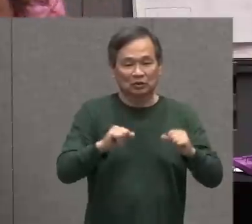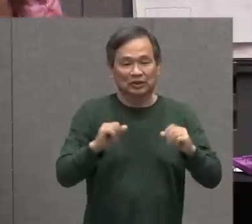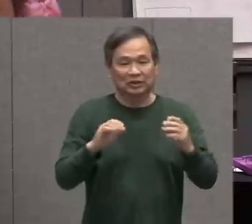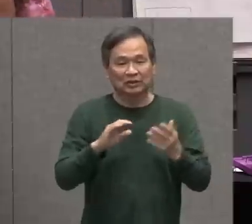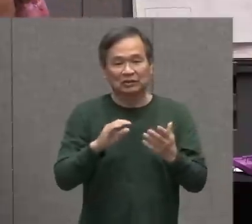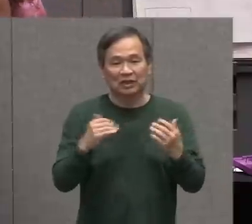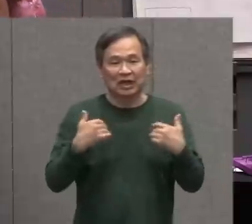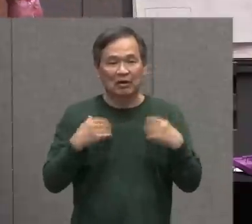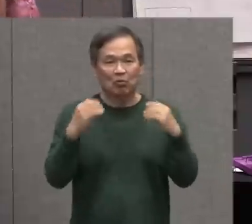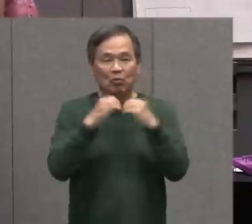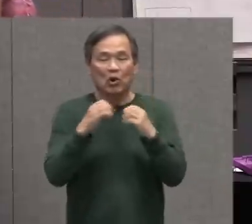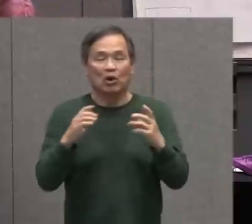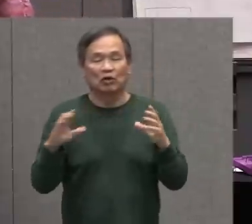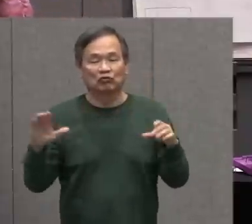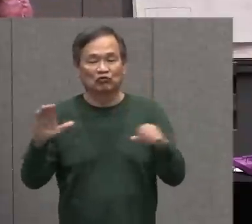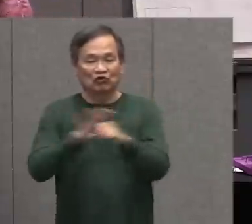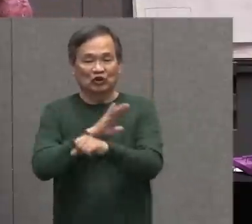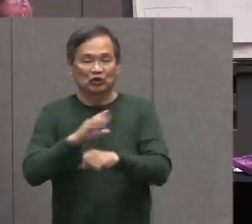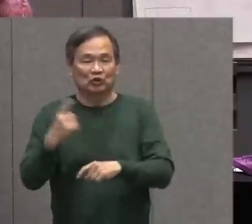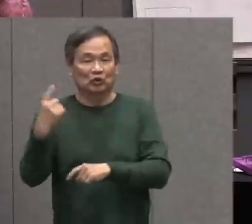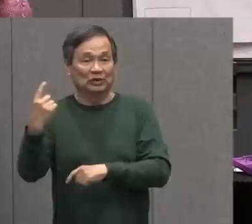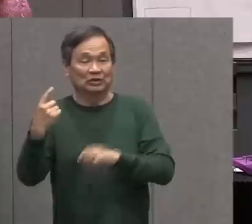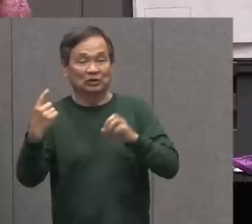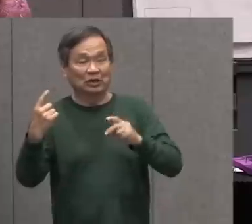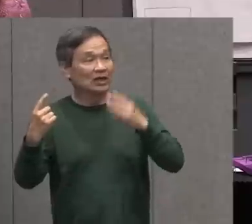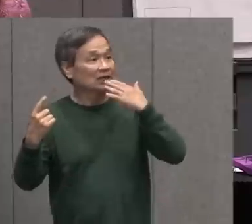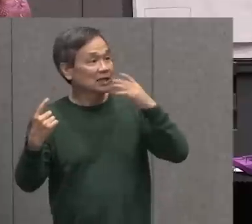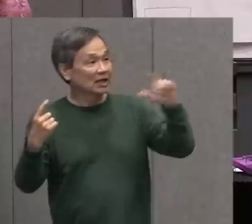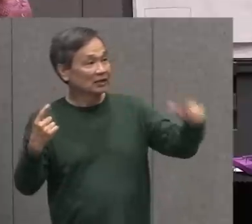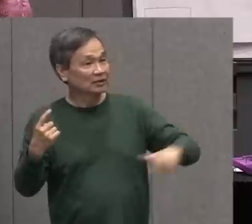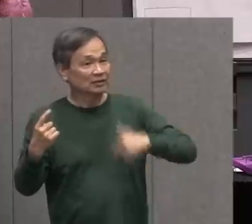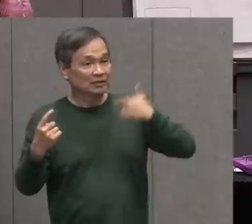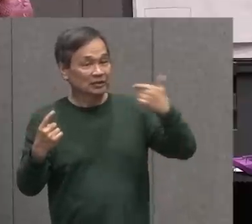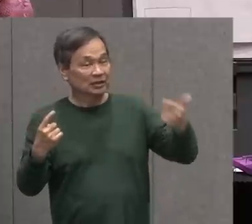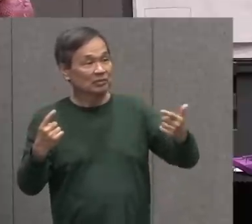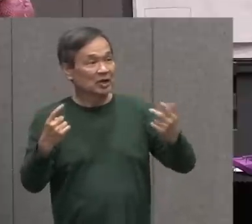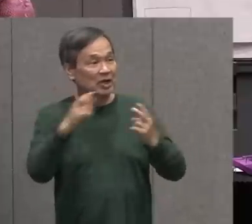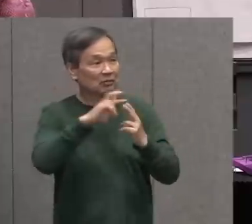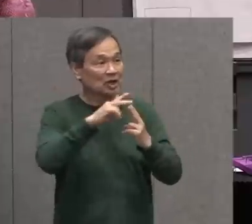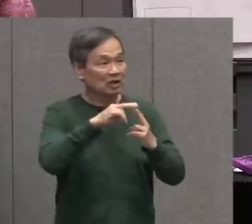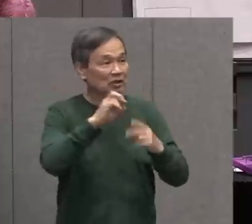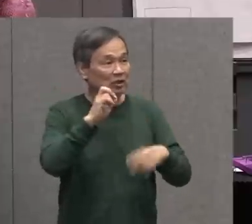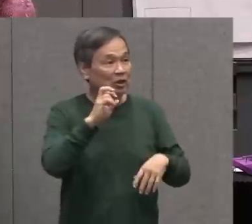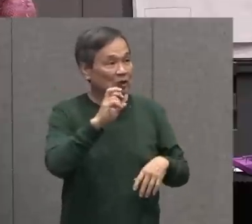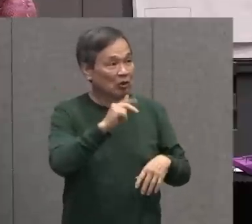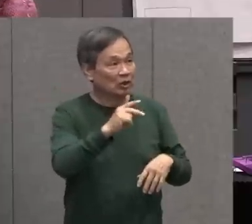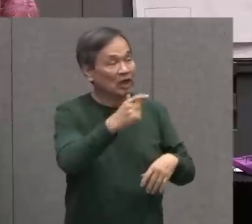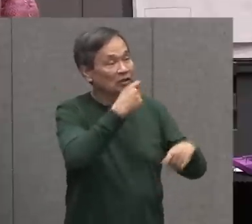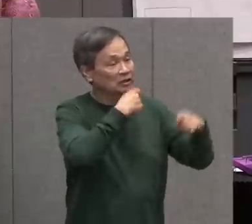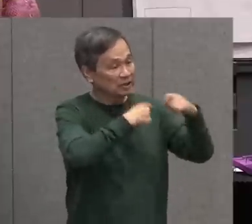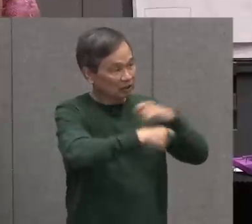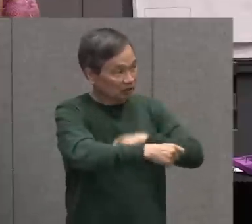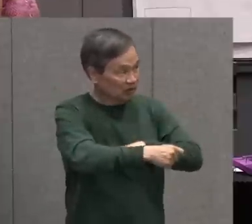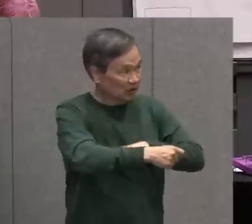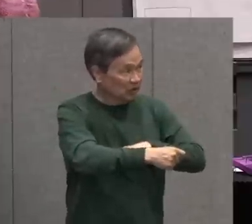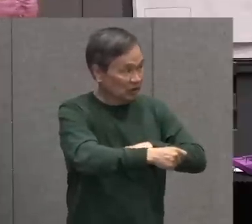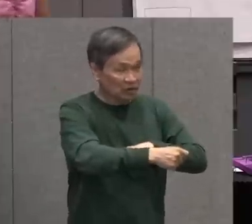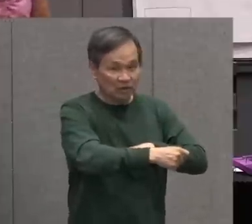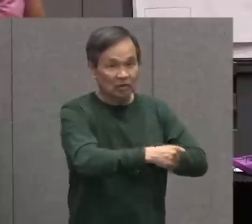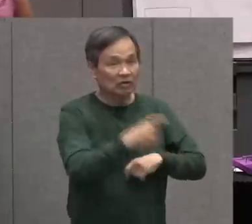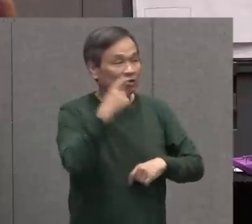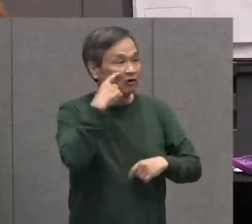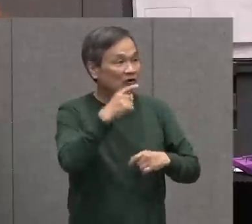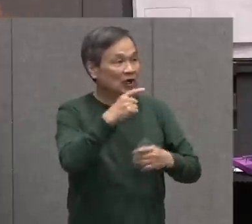thank you so much. And now my friend Miss Gaudette is going to take over and work with you through the next